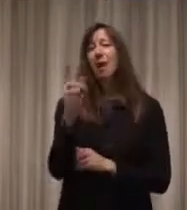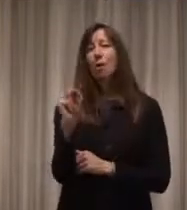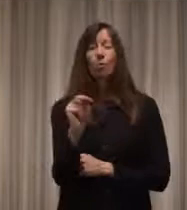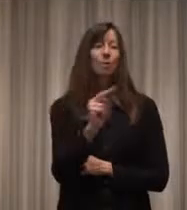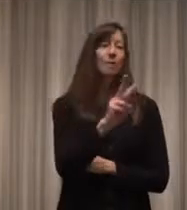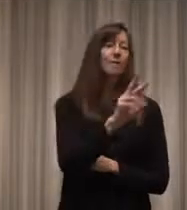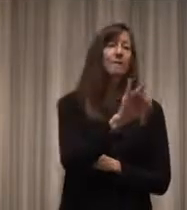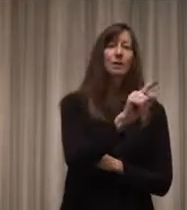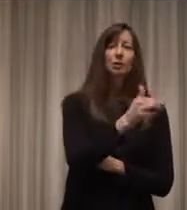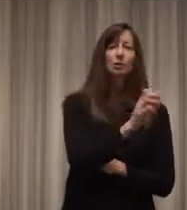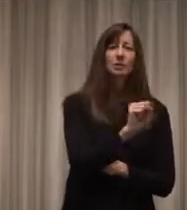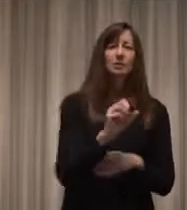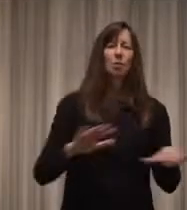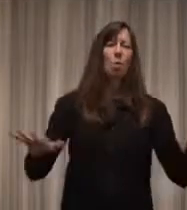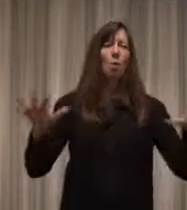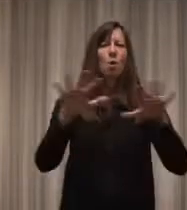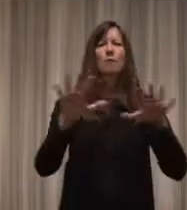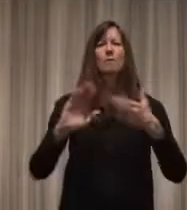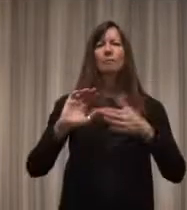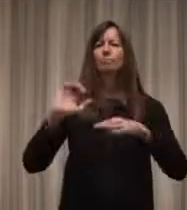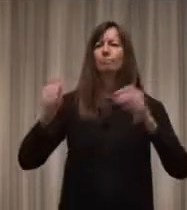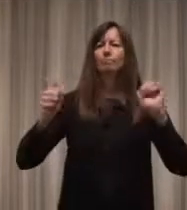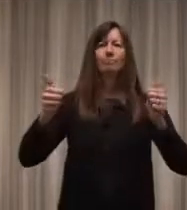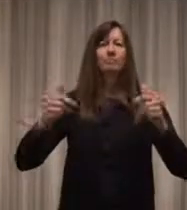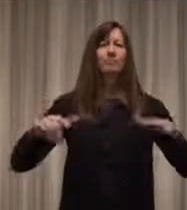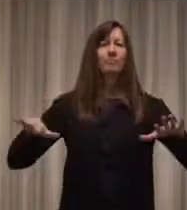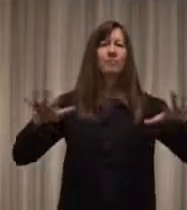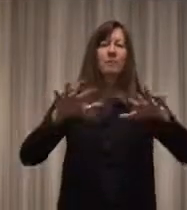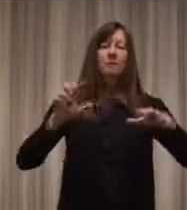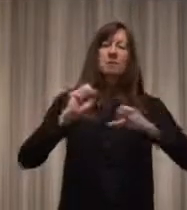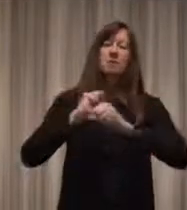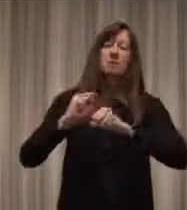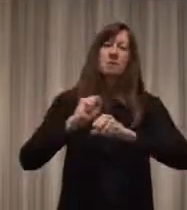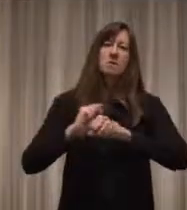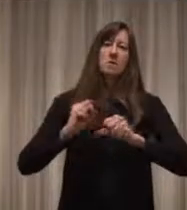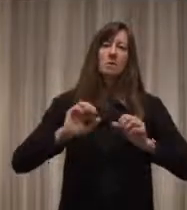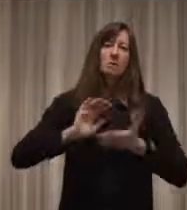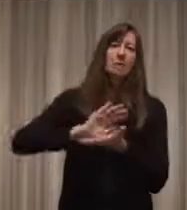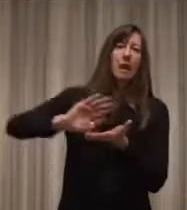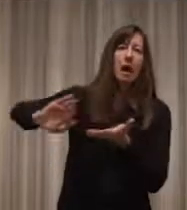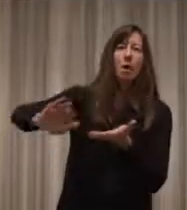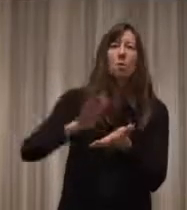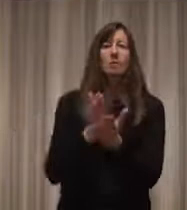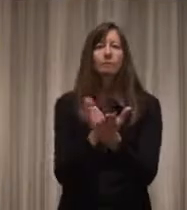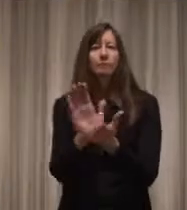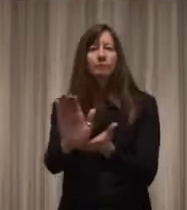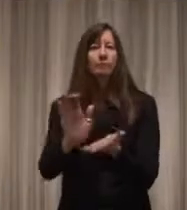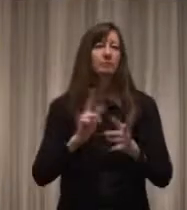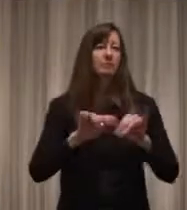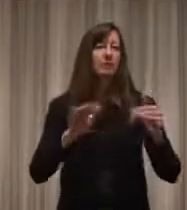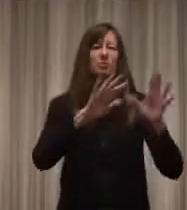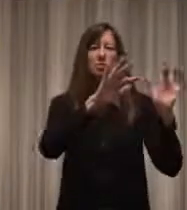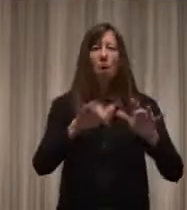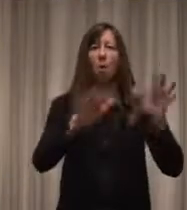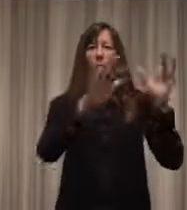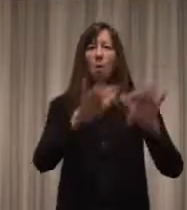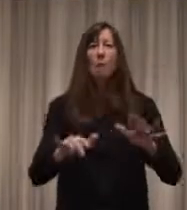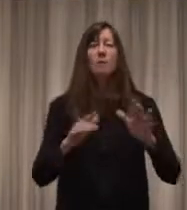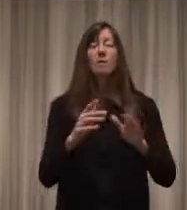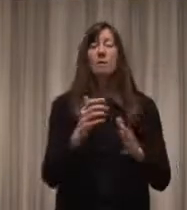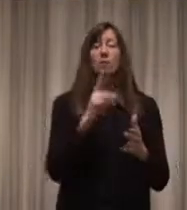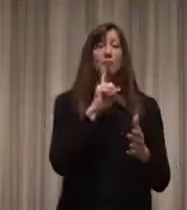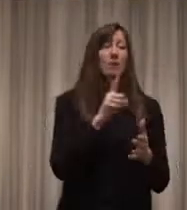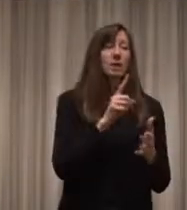And also I want to mention some of the stories I've seen and heard of just neighbors helping neighbors, of someone